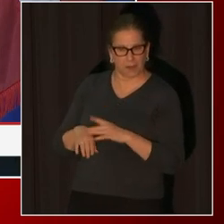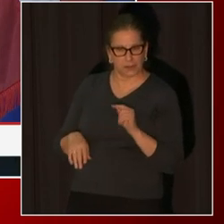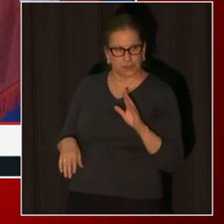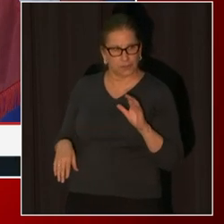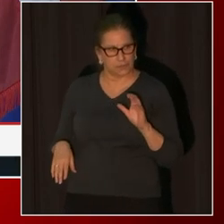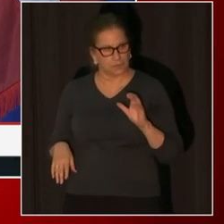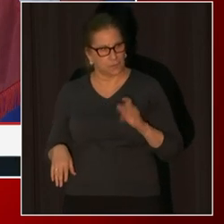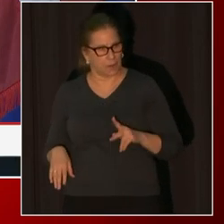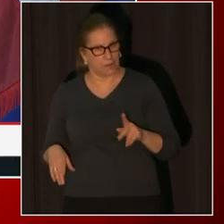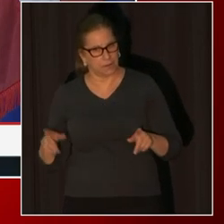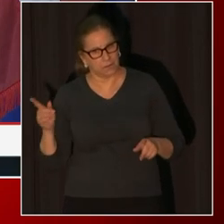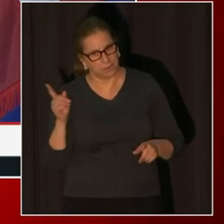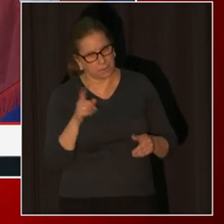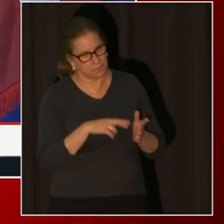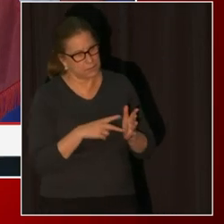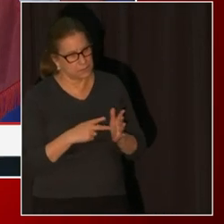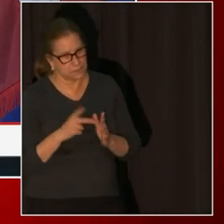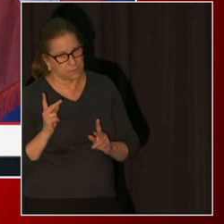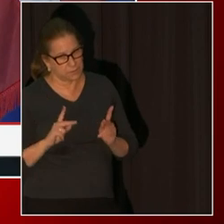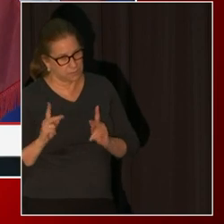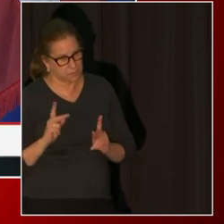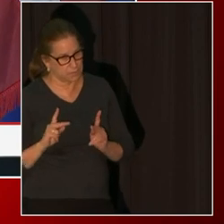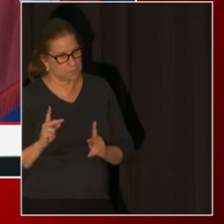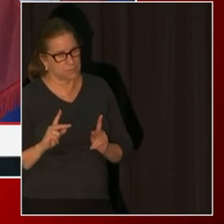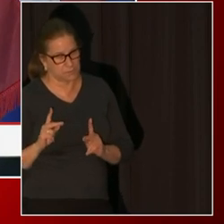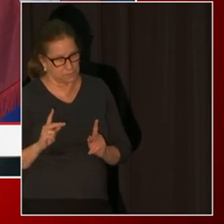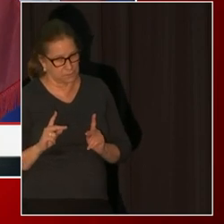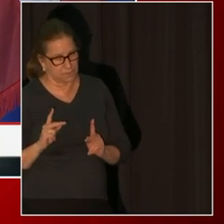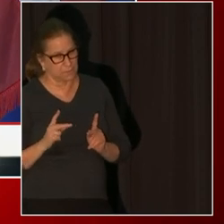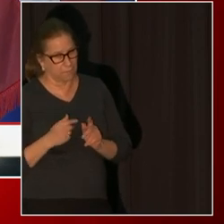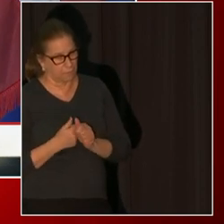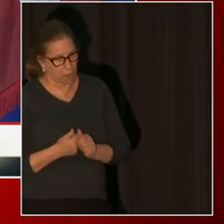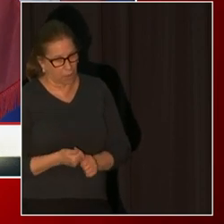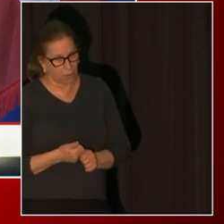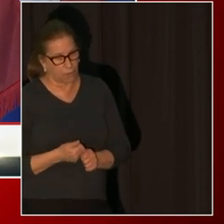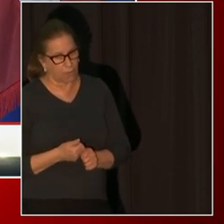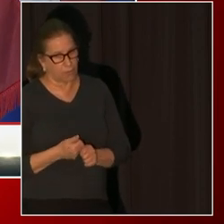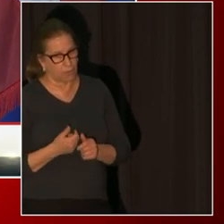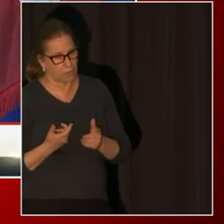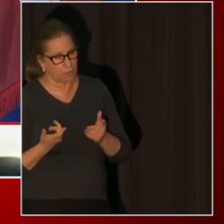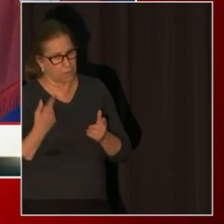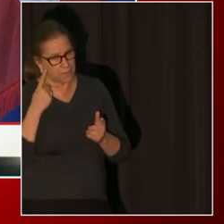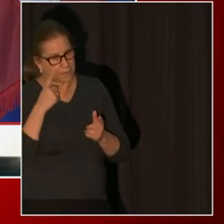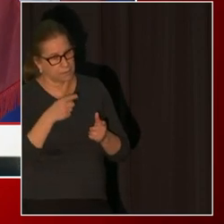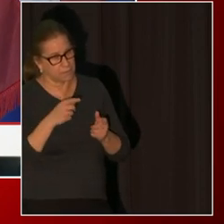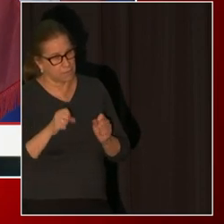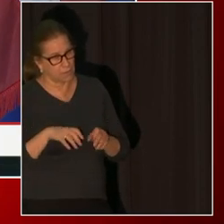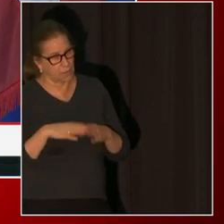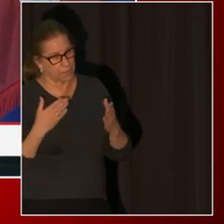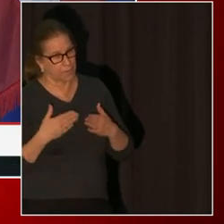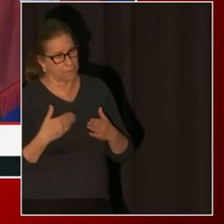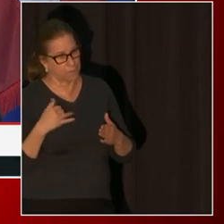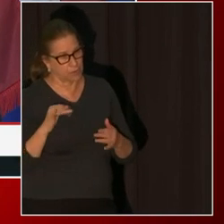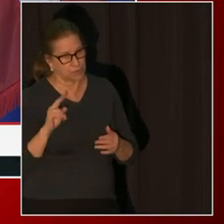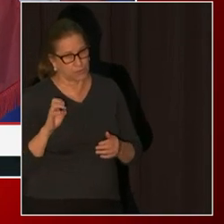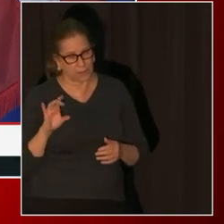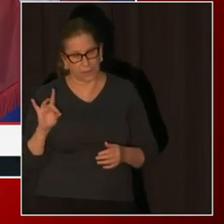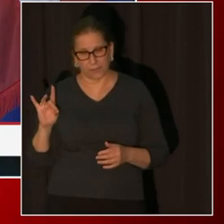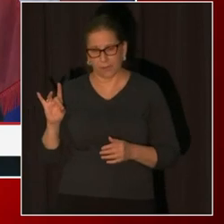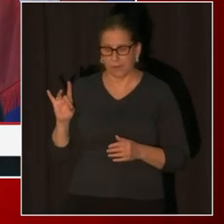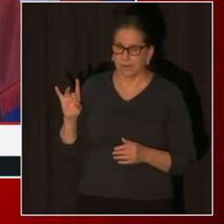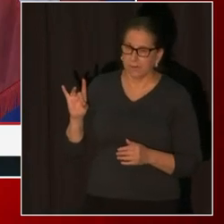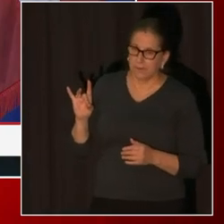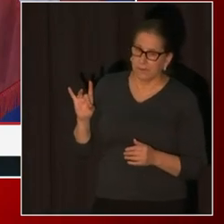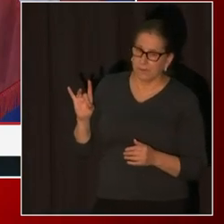that maybe you may be able to revisit June 8th? It means that we are 8 days towards 14 days